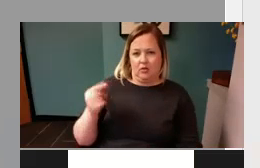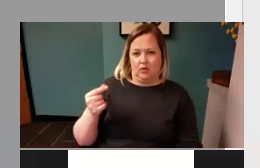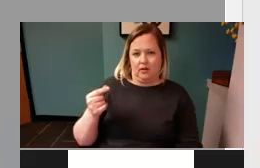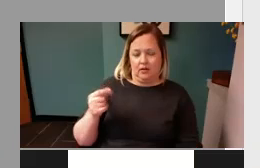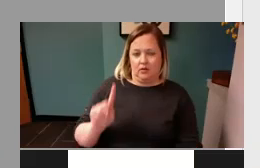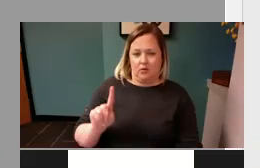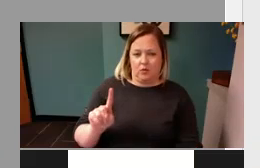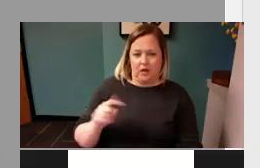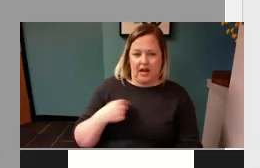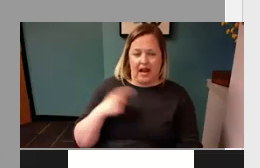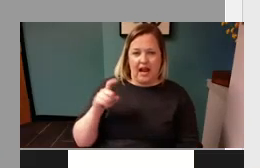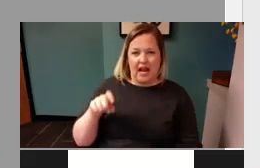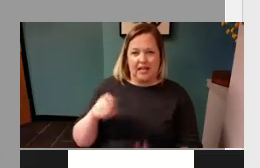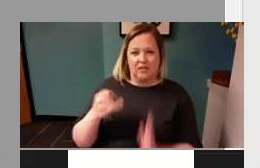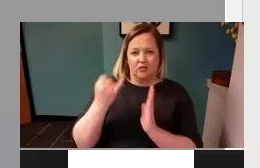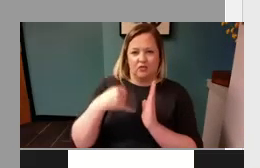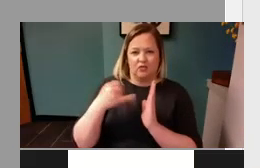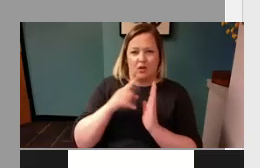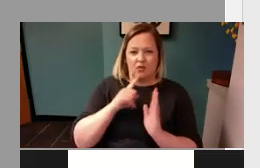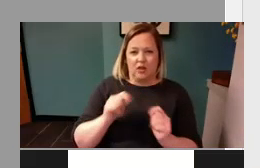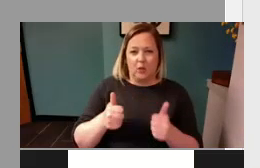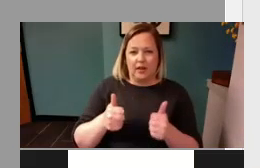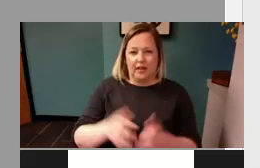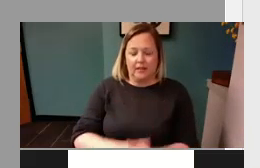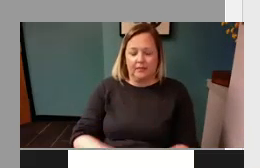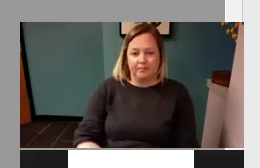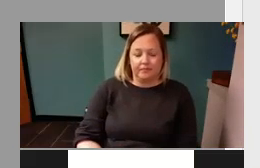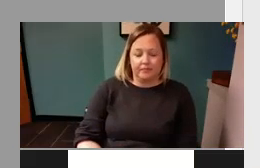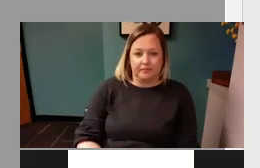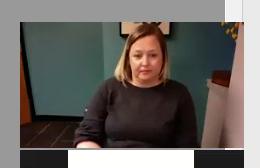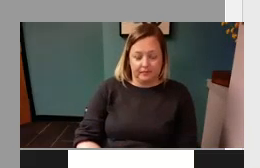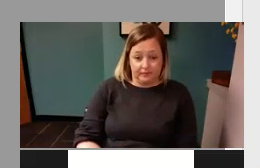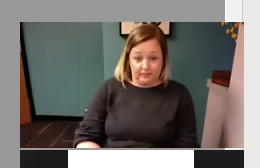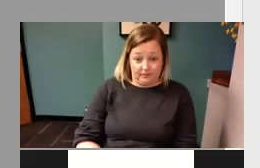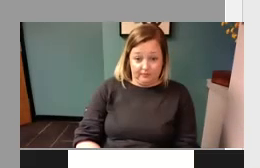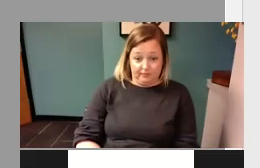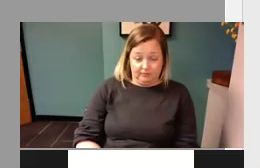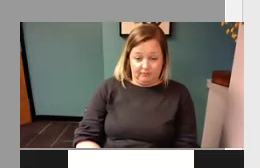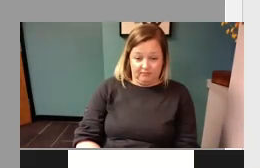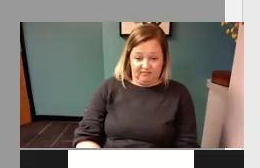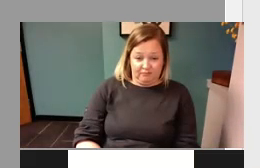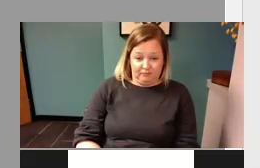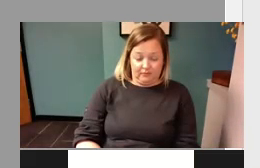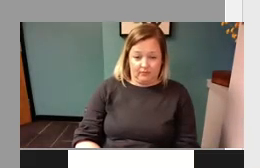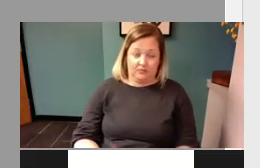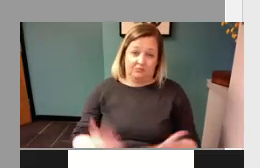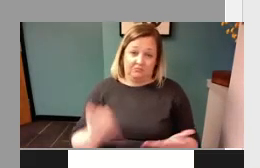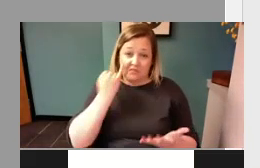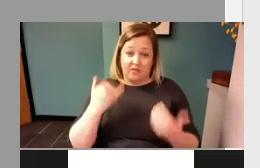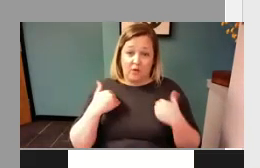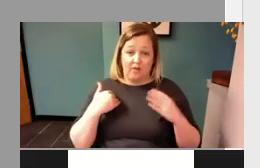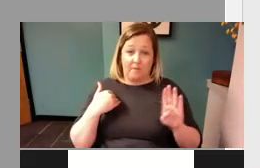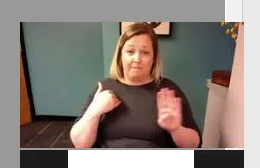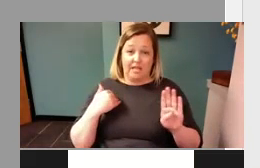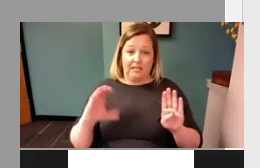to draw it really. No, I can draw it properly. Okay, so let's say that we have B and C here,